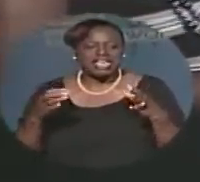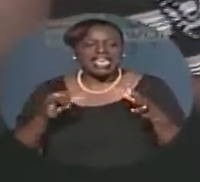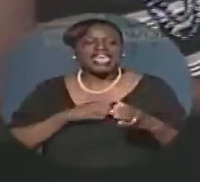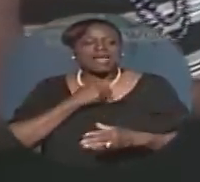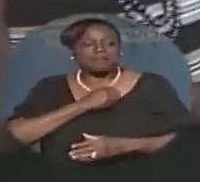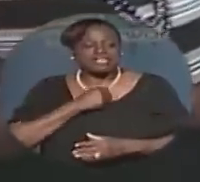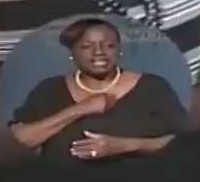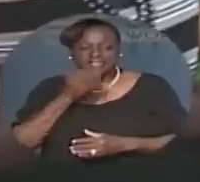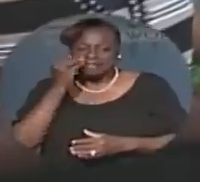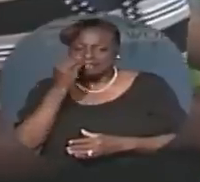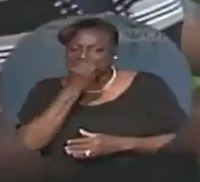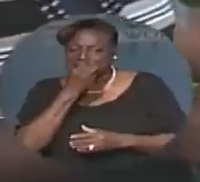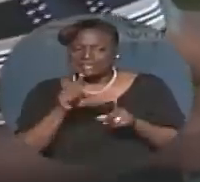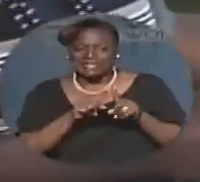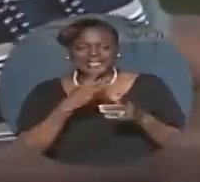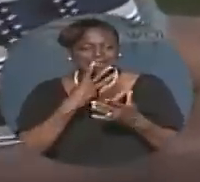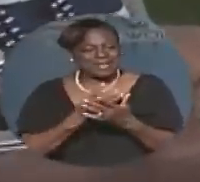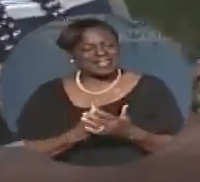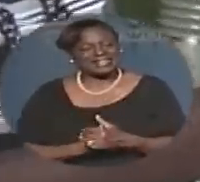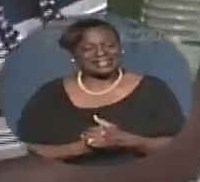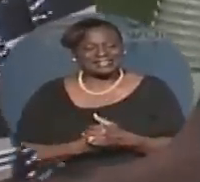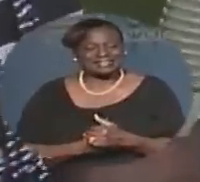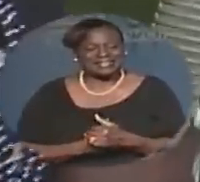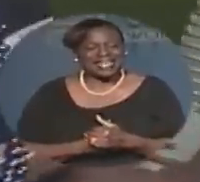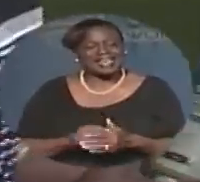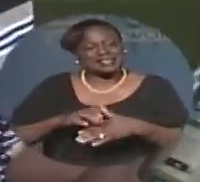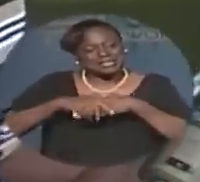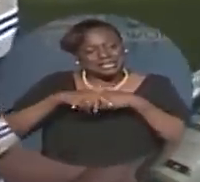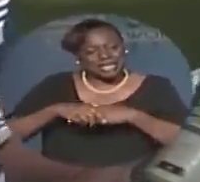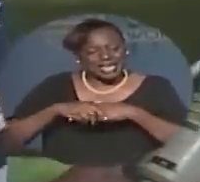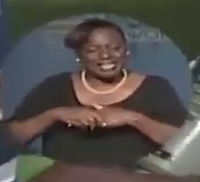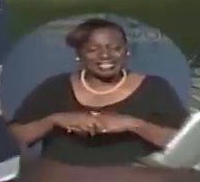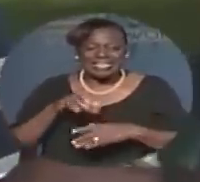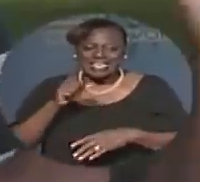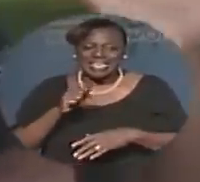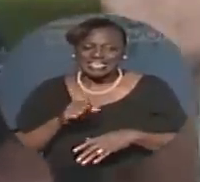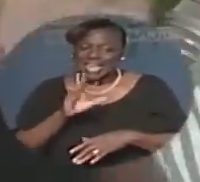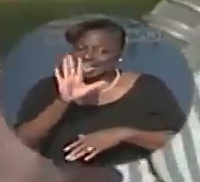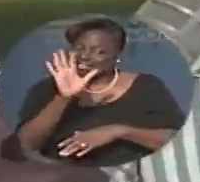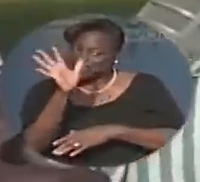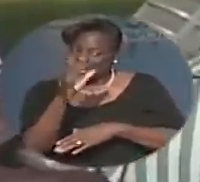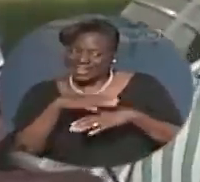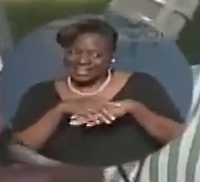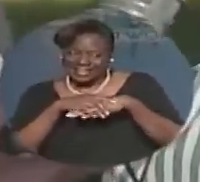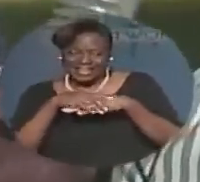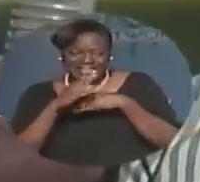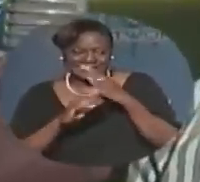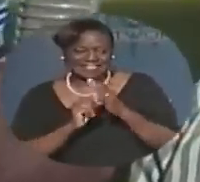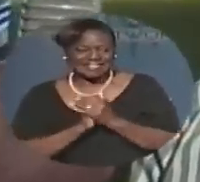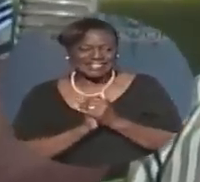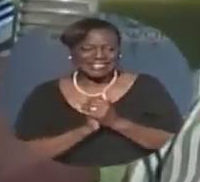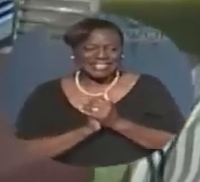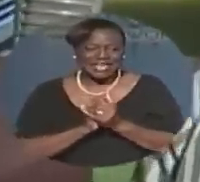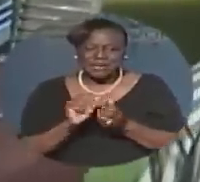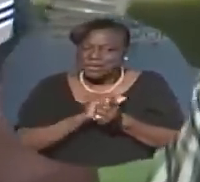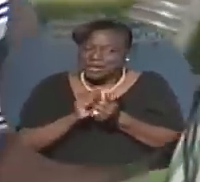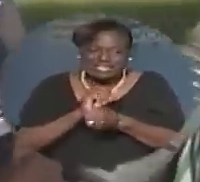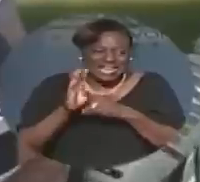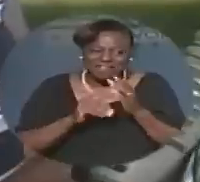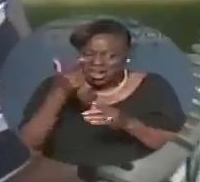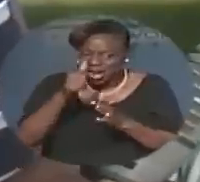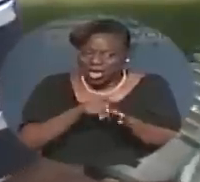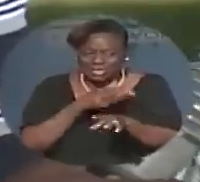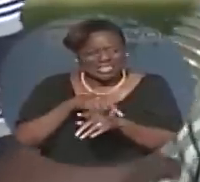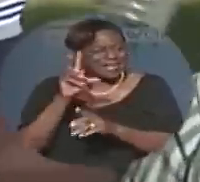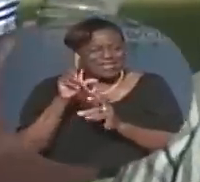appreciated the flowers as well. Really? Yes, ma'am. And then you shook hands? Yes, ma'am. I touched this hand right here. God, so you won't wash that for a long time?